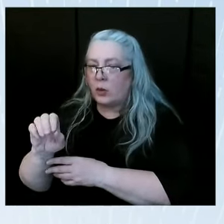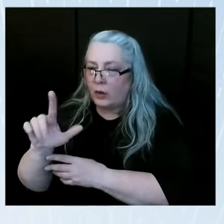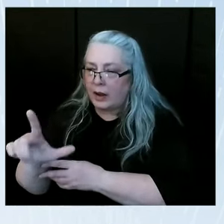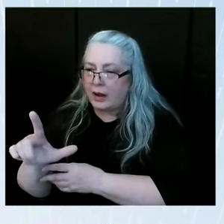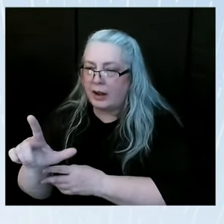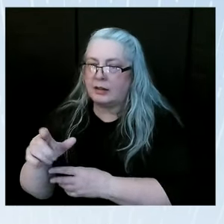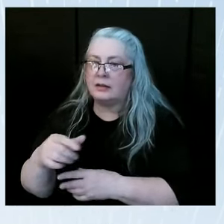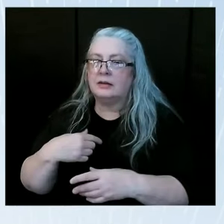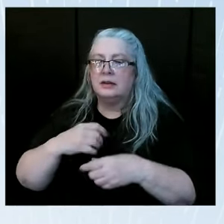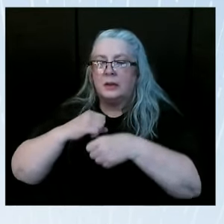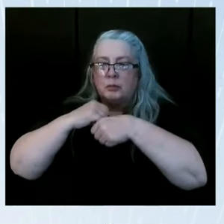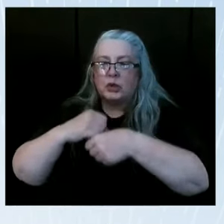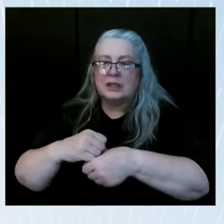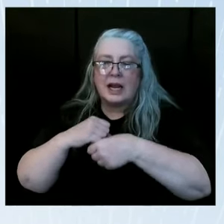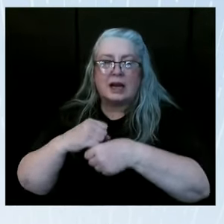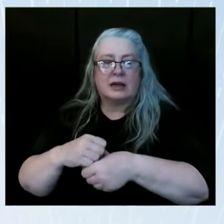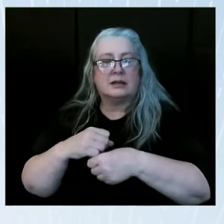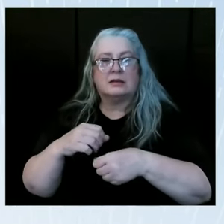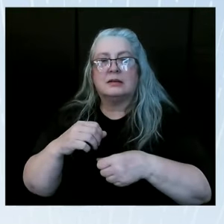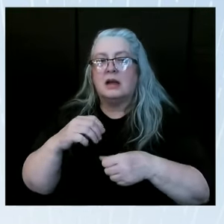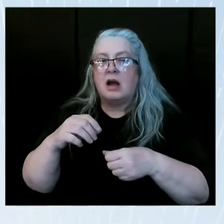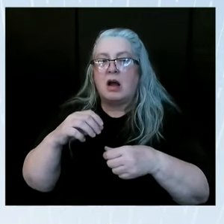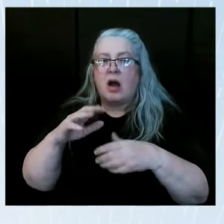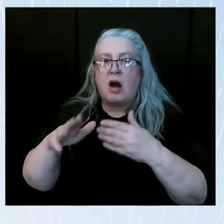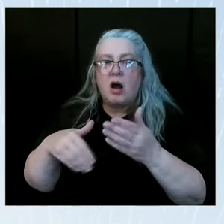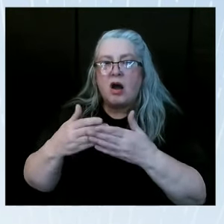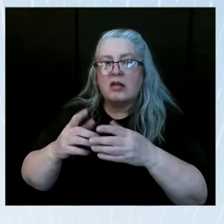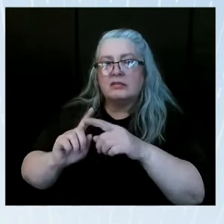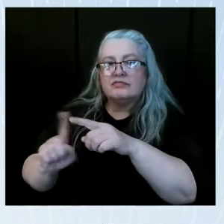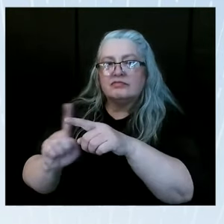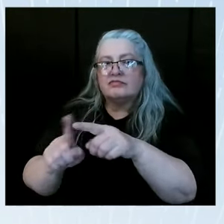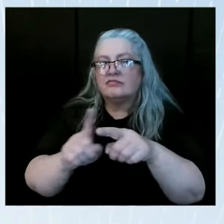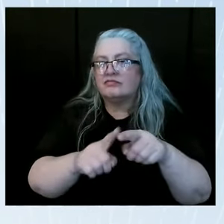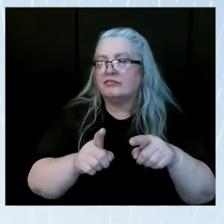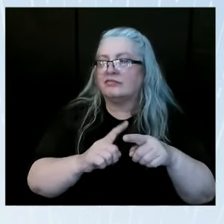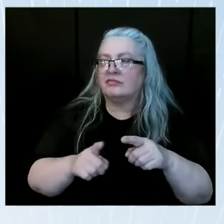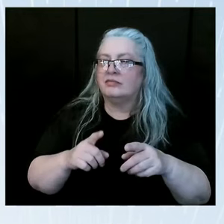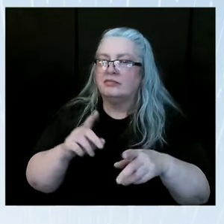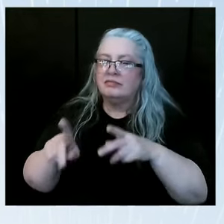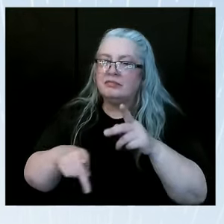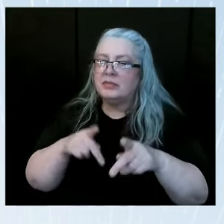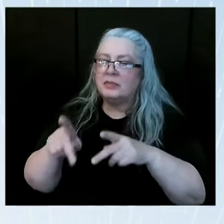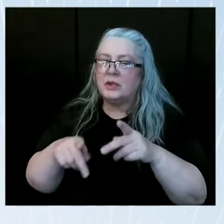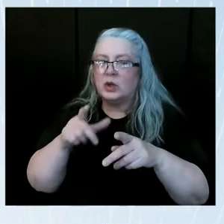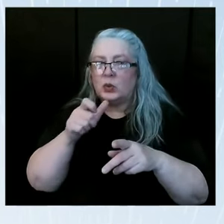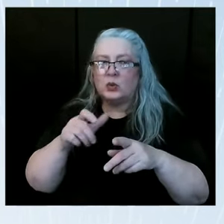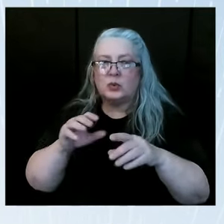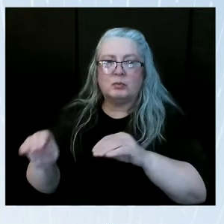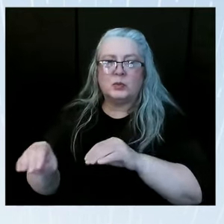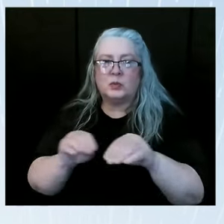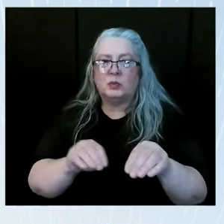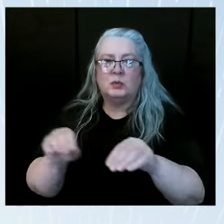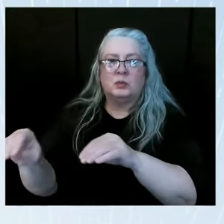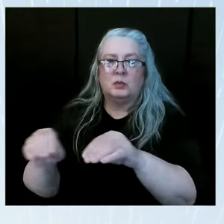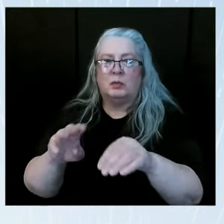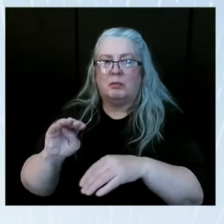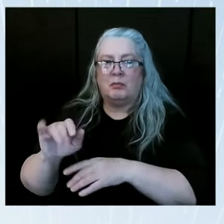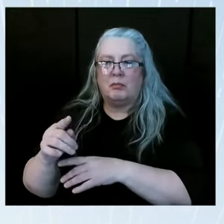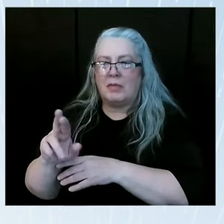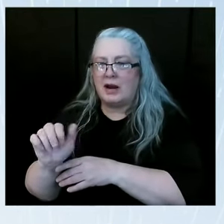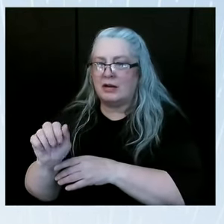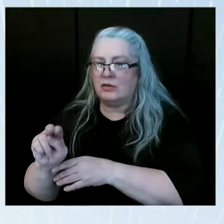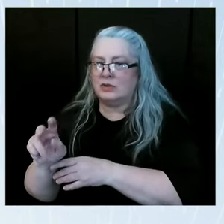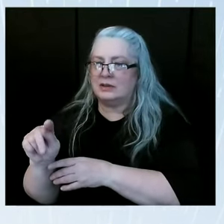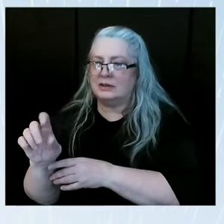be vulnerable, including sudden crisis situations like that in Ukraine, where we work so closely with the State Department to do